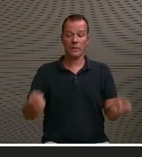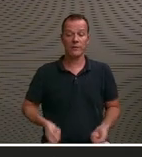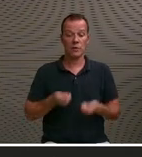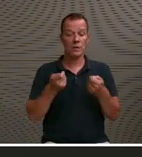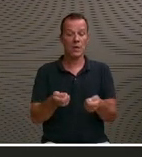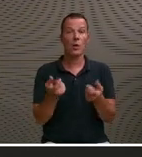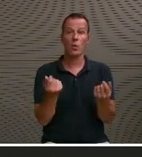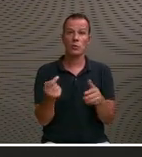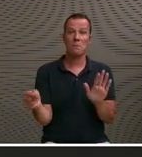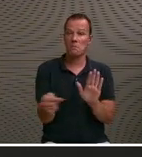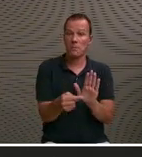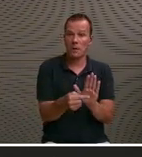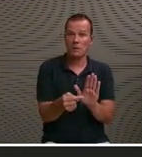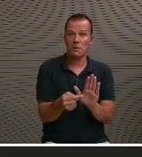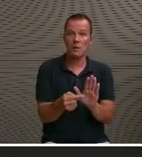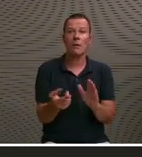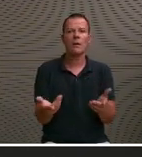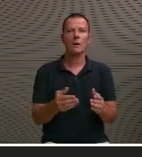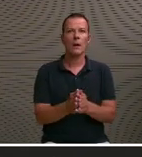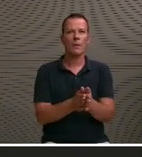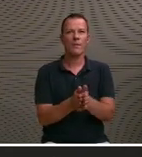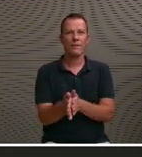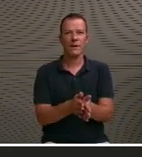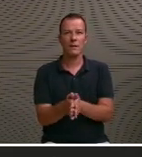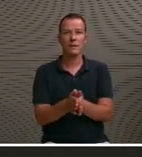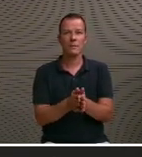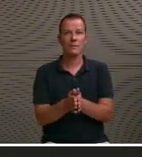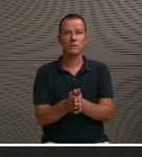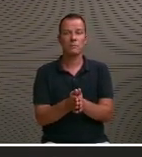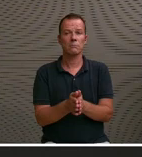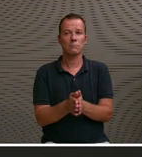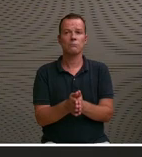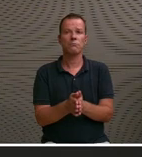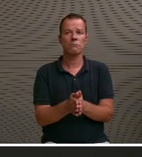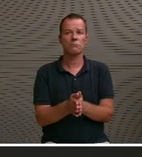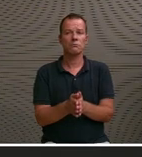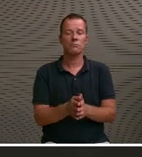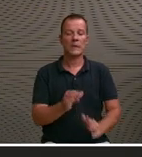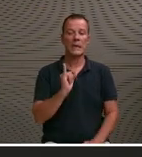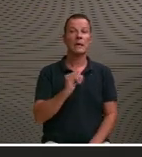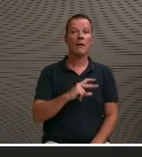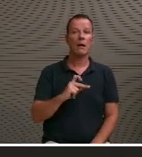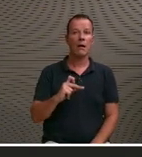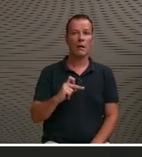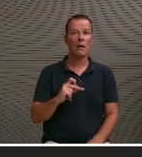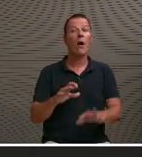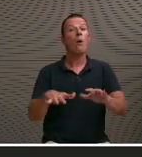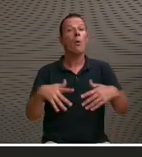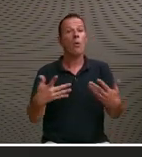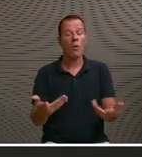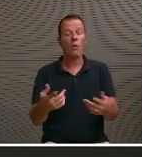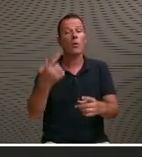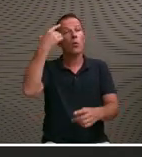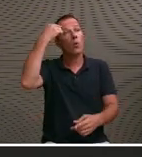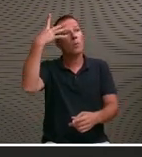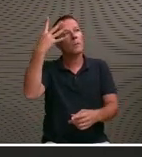is, using AI-enabled R&D to touch on a phrase from earlier, and also to understand how that changes with scale, and to compare